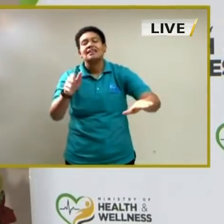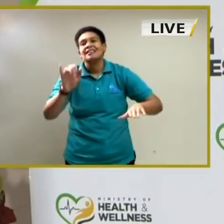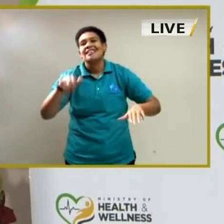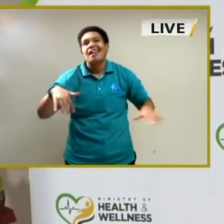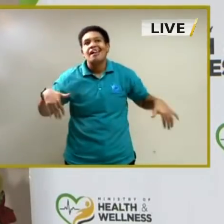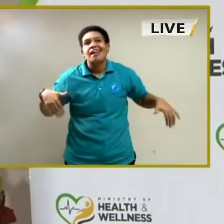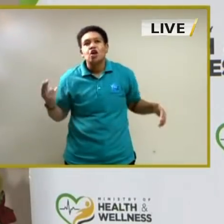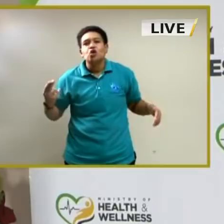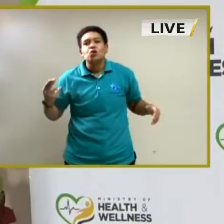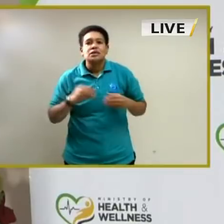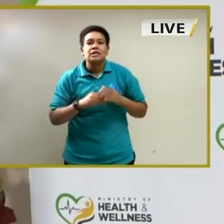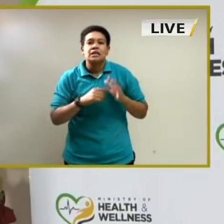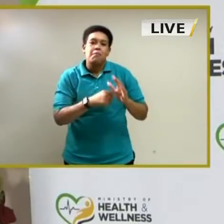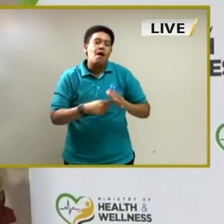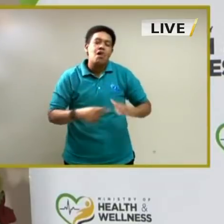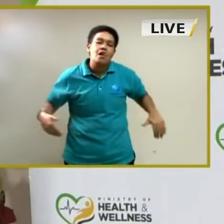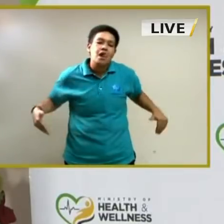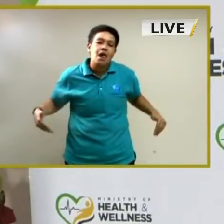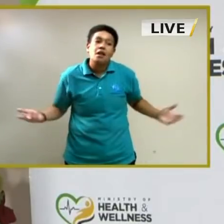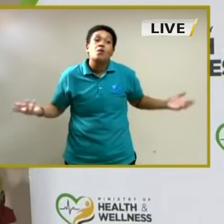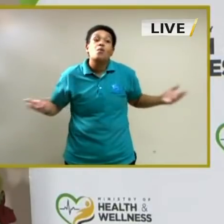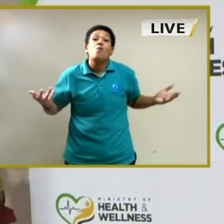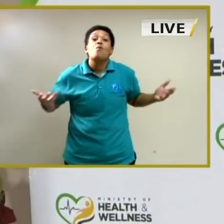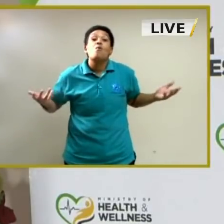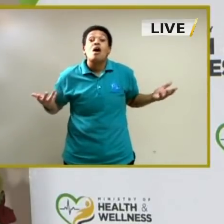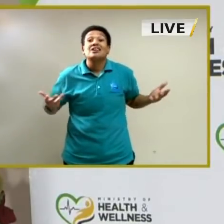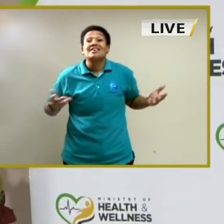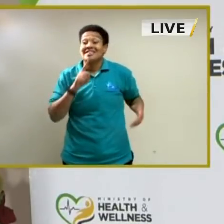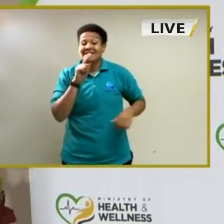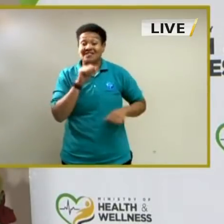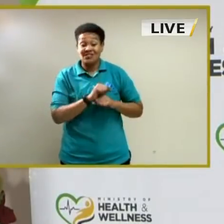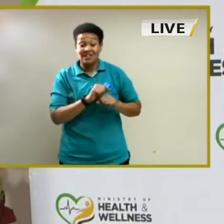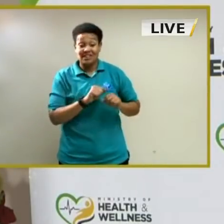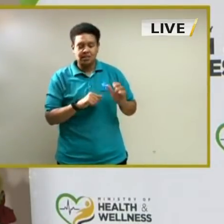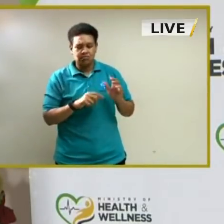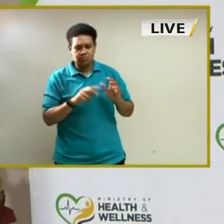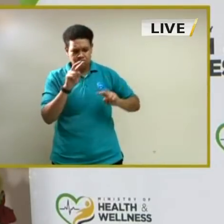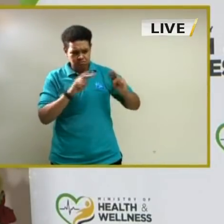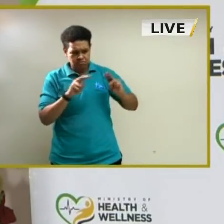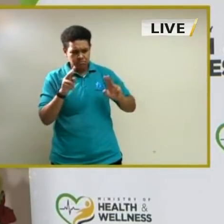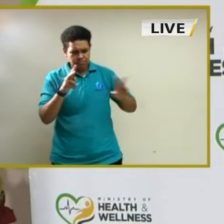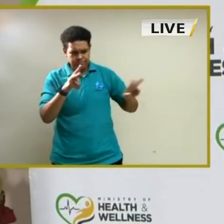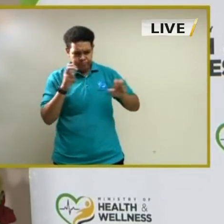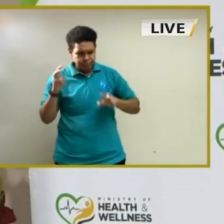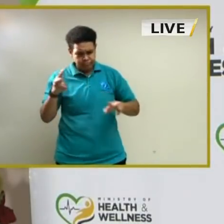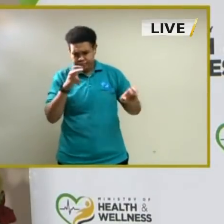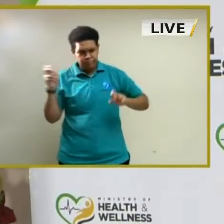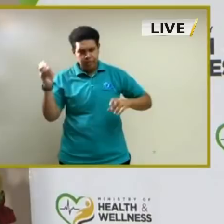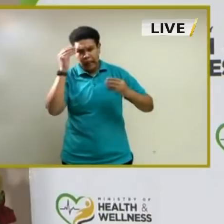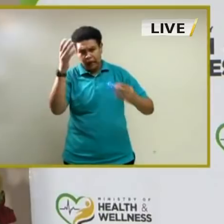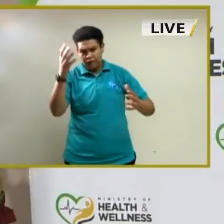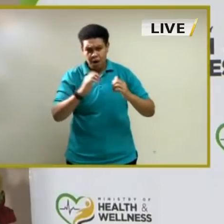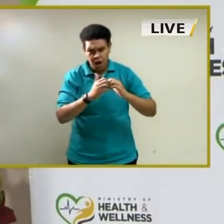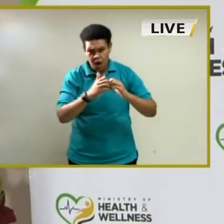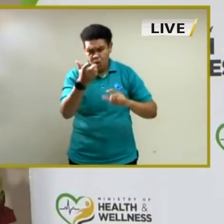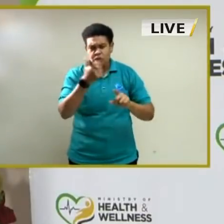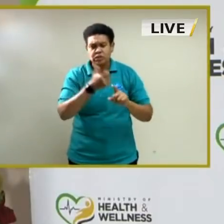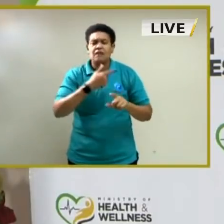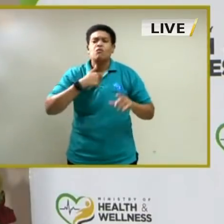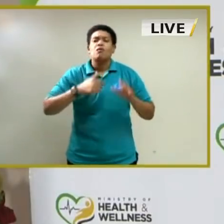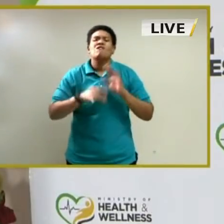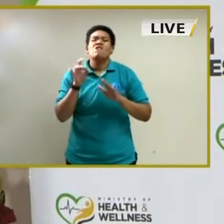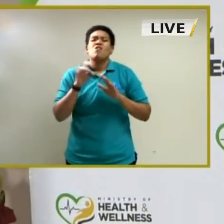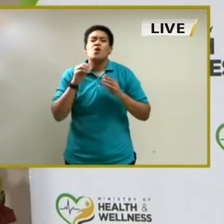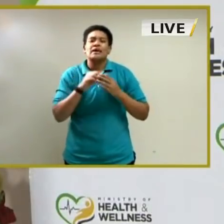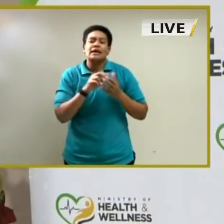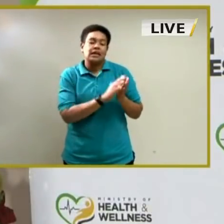not used in the model. What was done, we used what we found in the